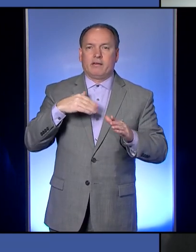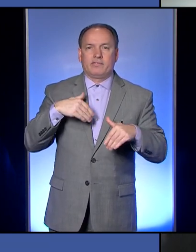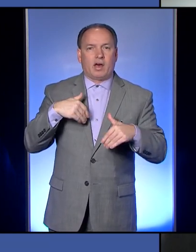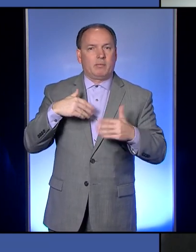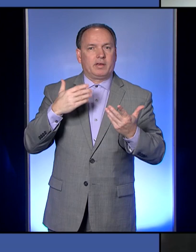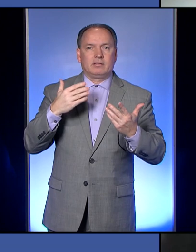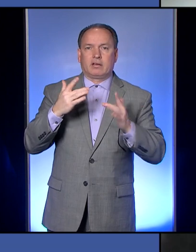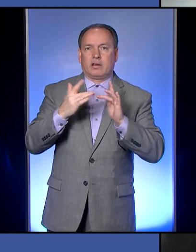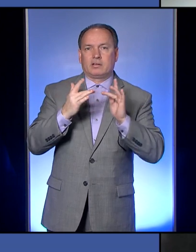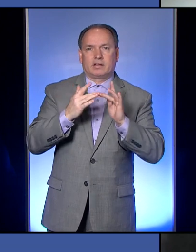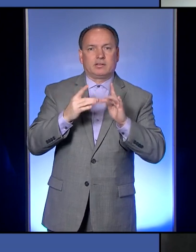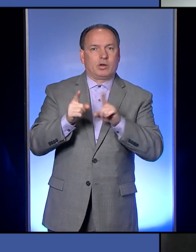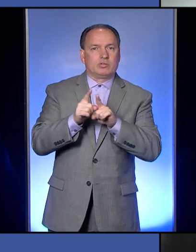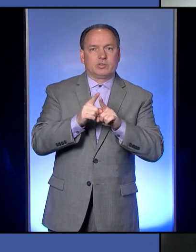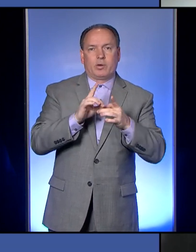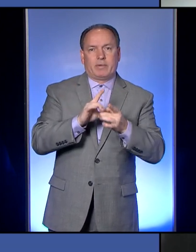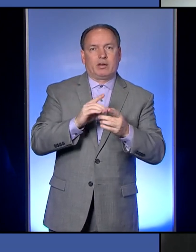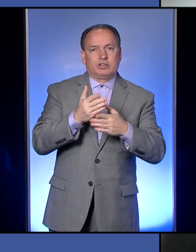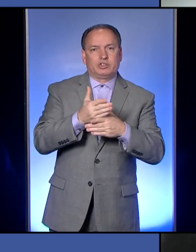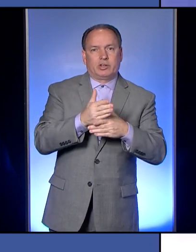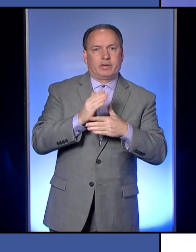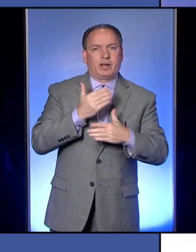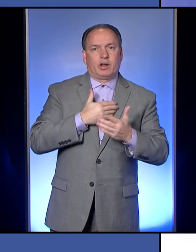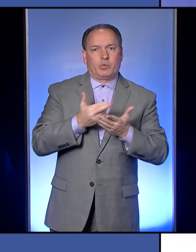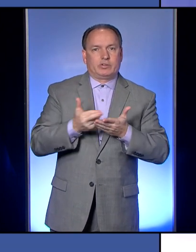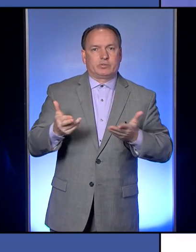been contacted at all about sharing resources.